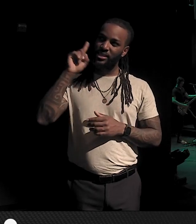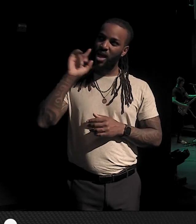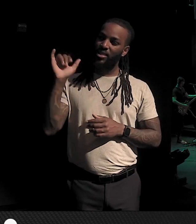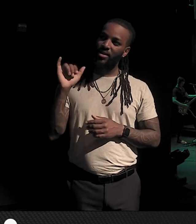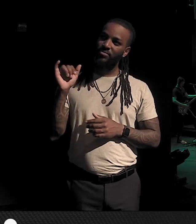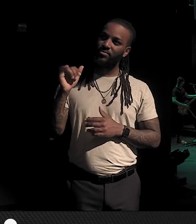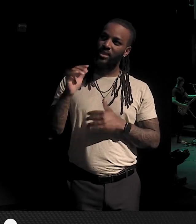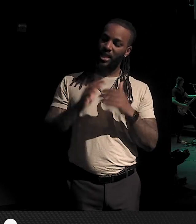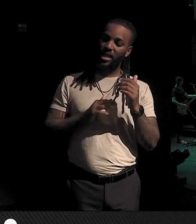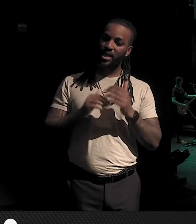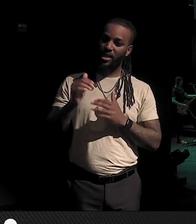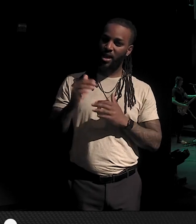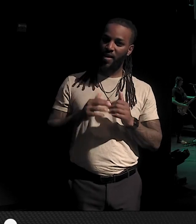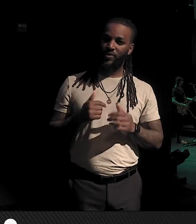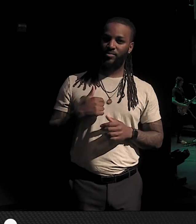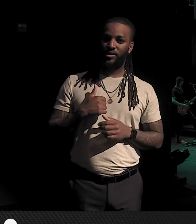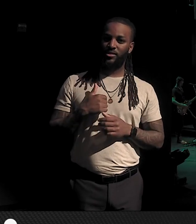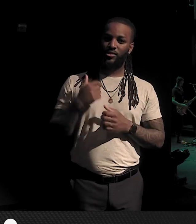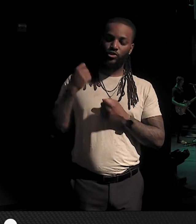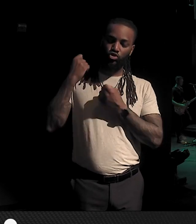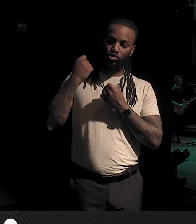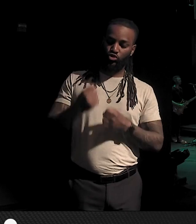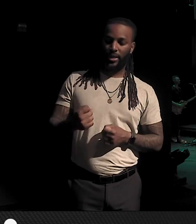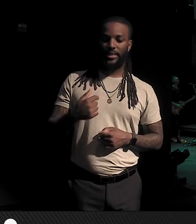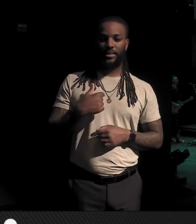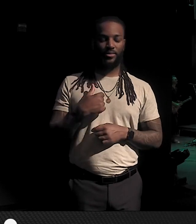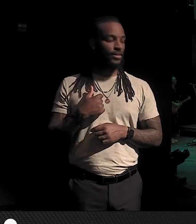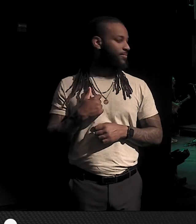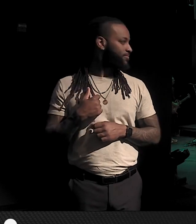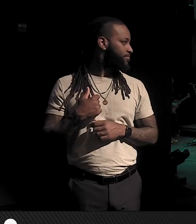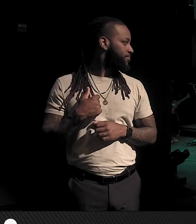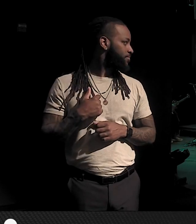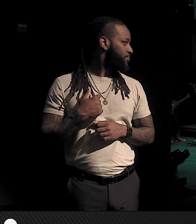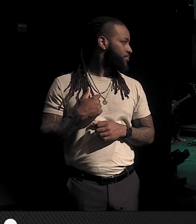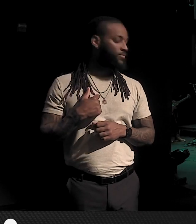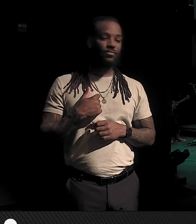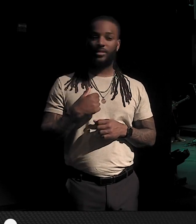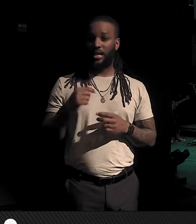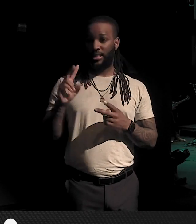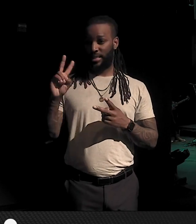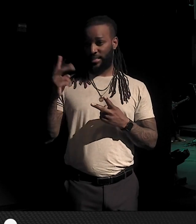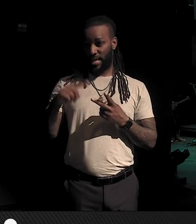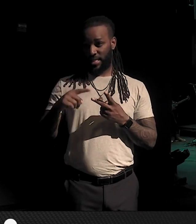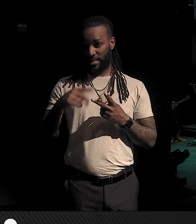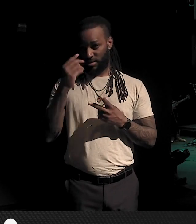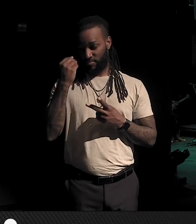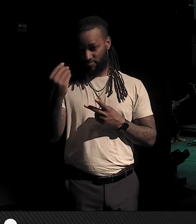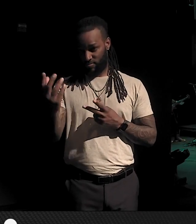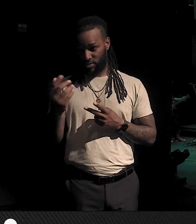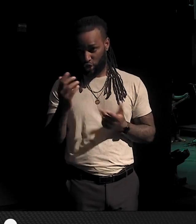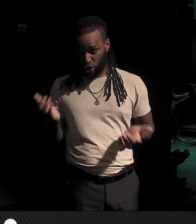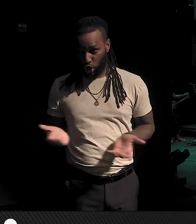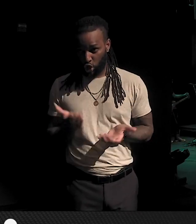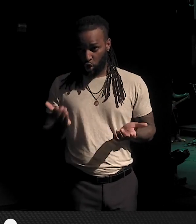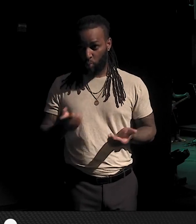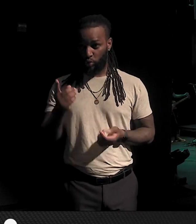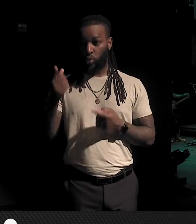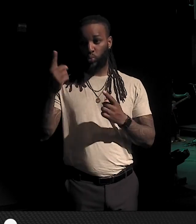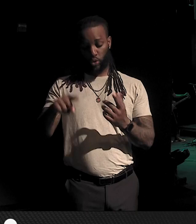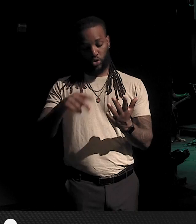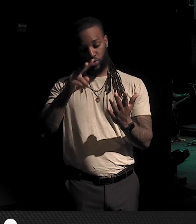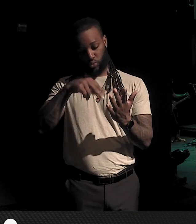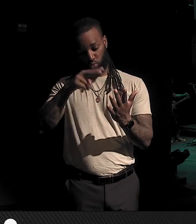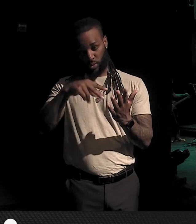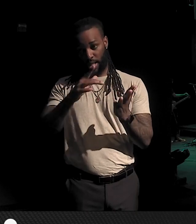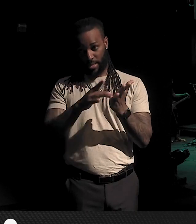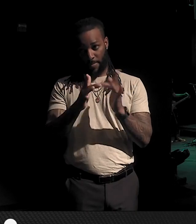me and it strengthens me. The second thing I want to encourage you to do in this season is when you read anything